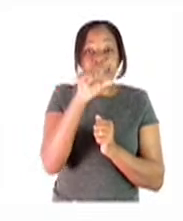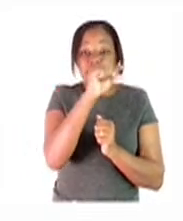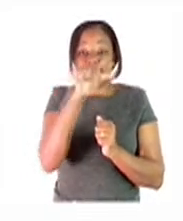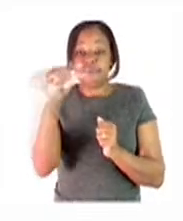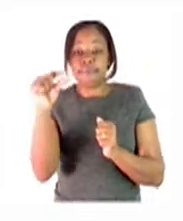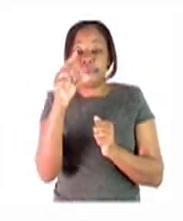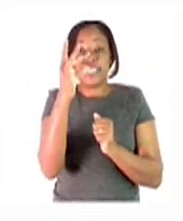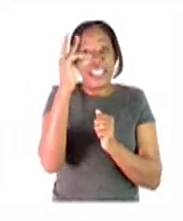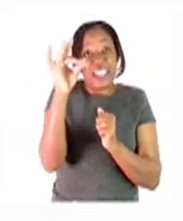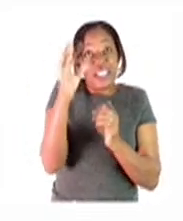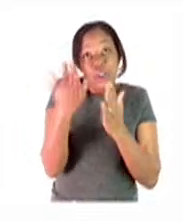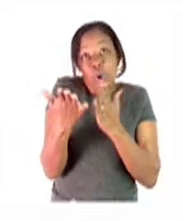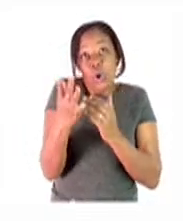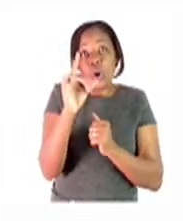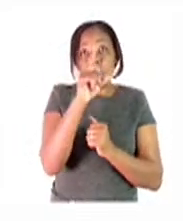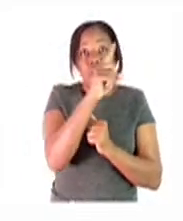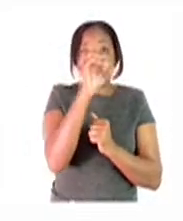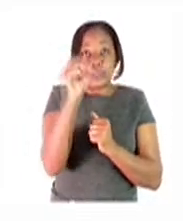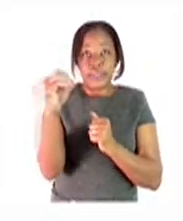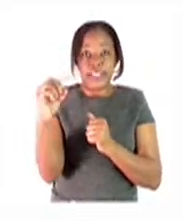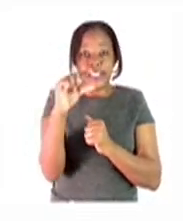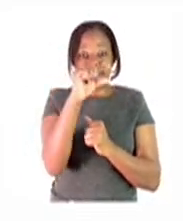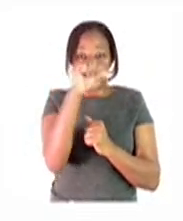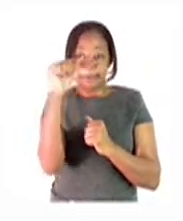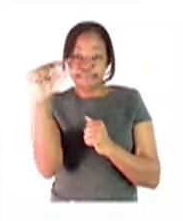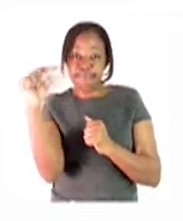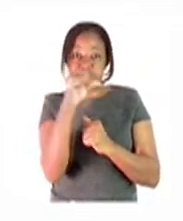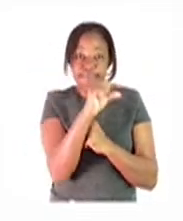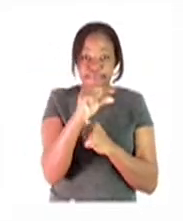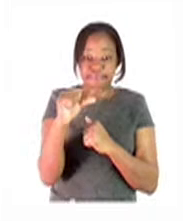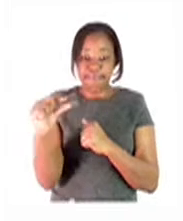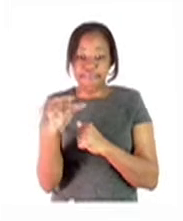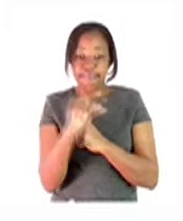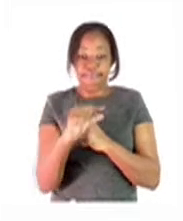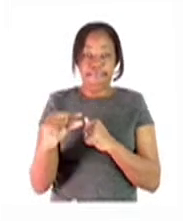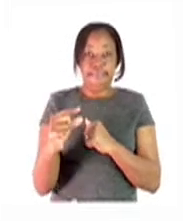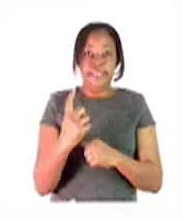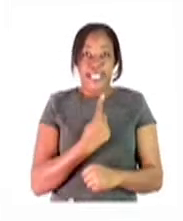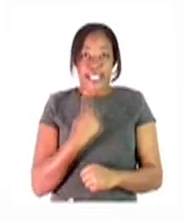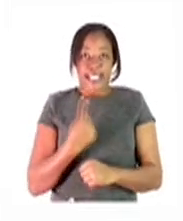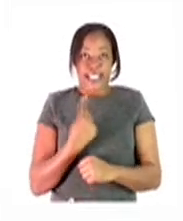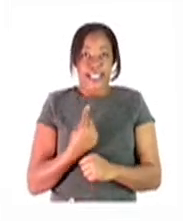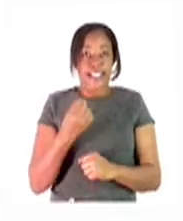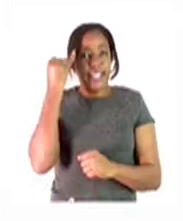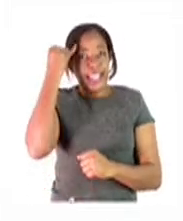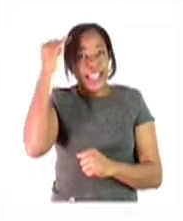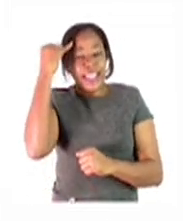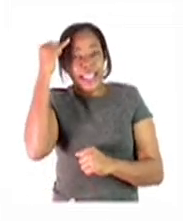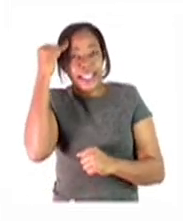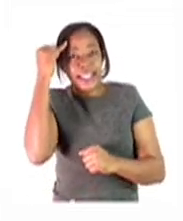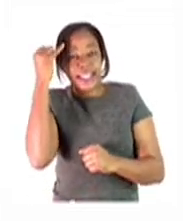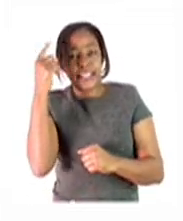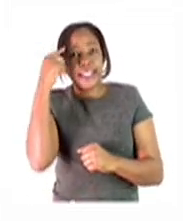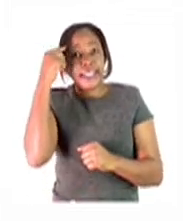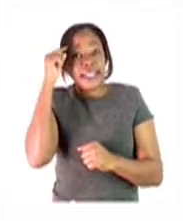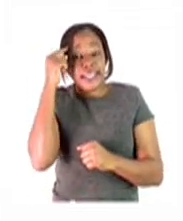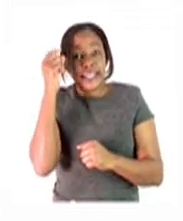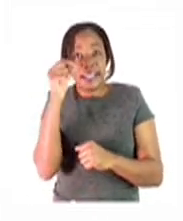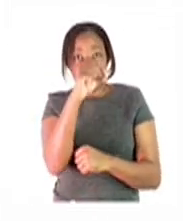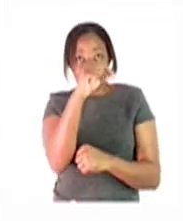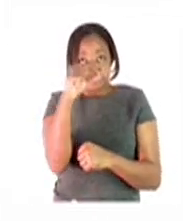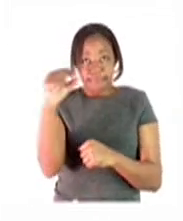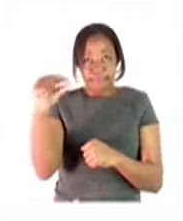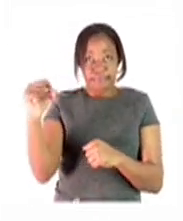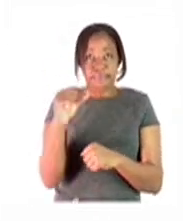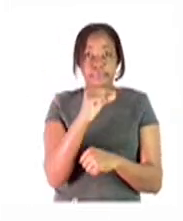sentences whether they are correctly constructed. Make the sentences nice. You can be rubbing how many times you want until you